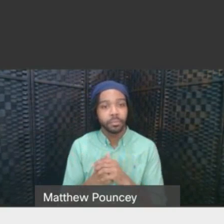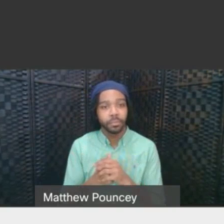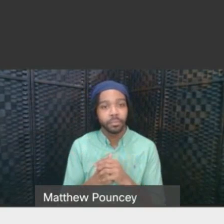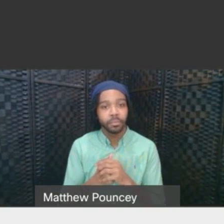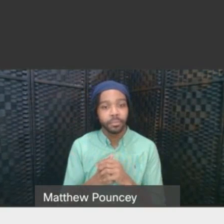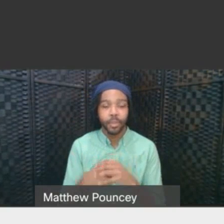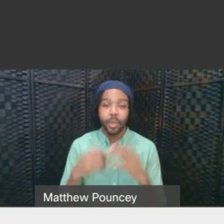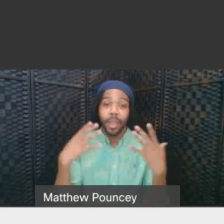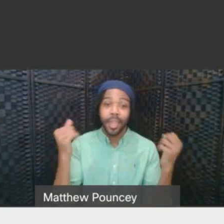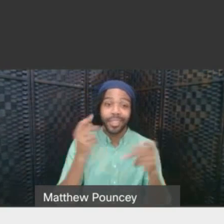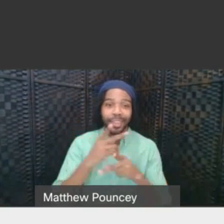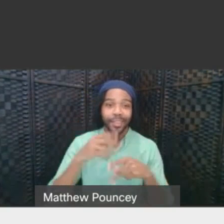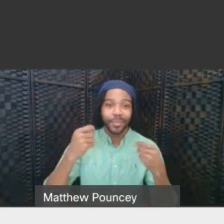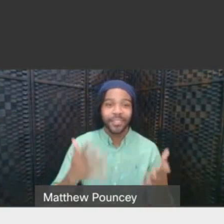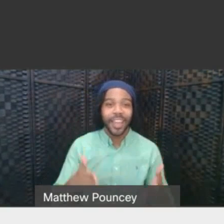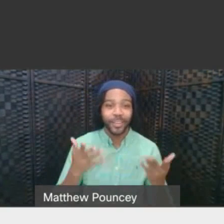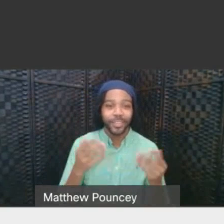healthcare provider.